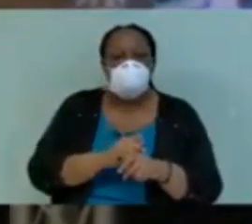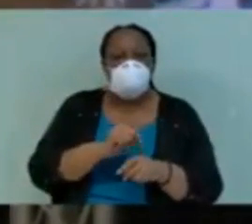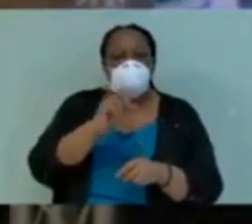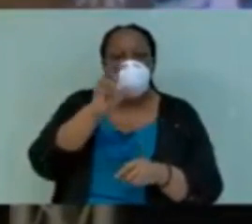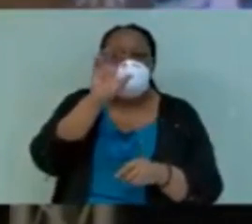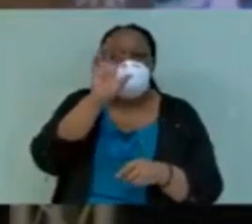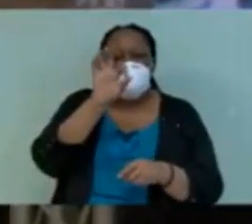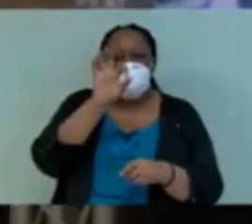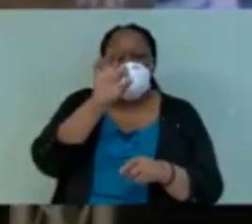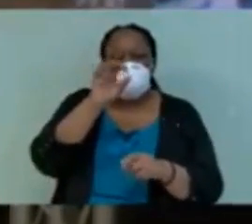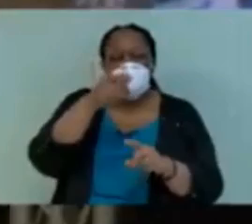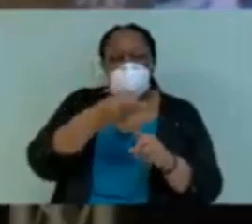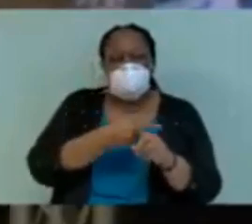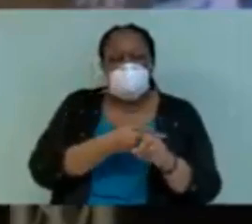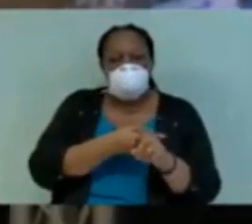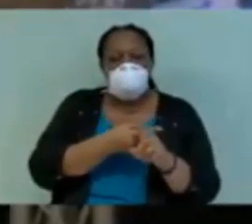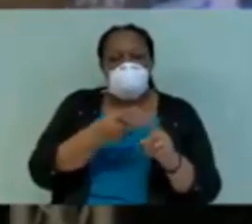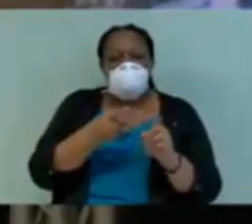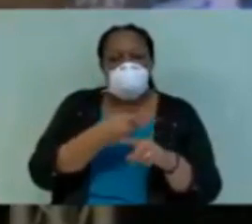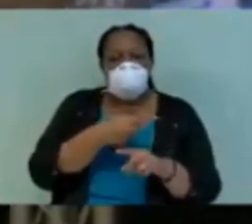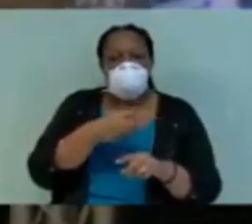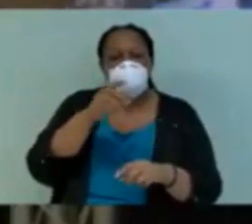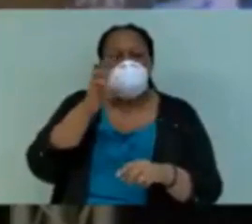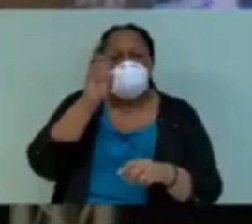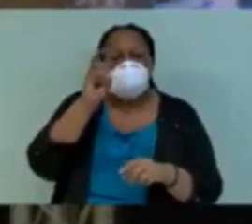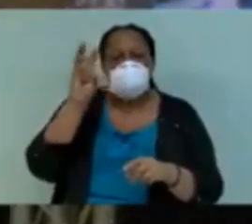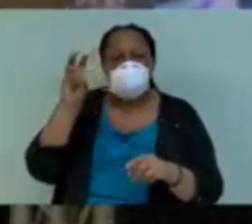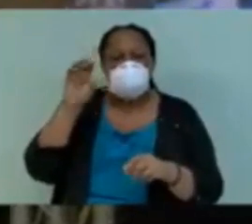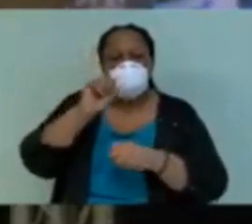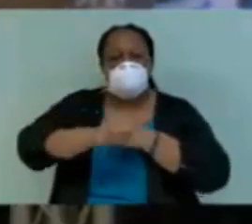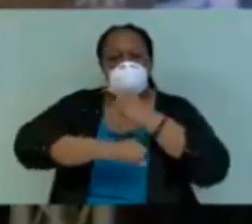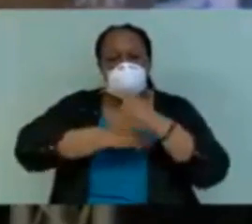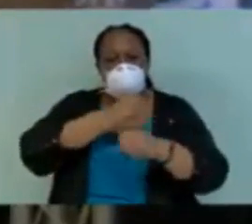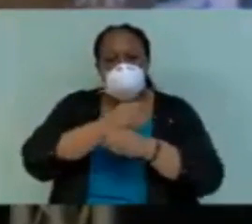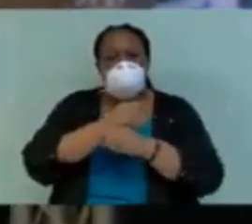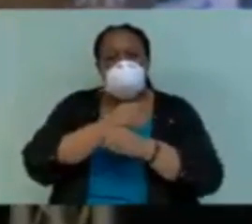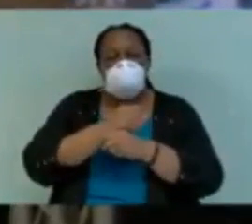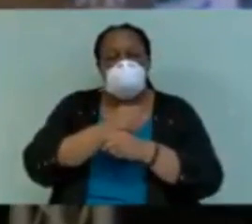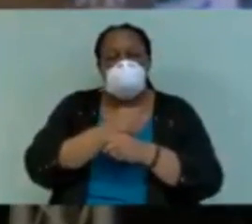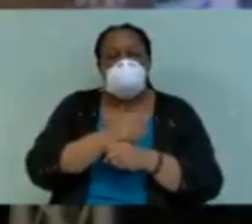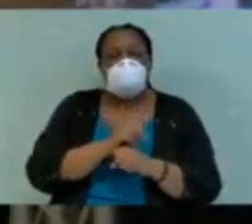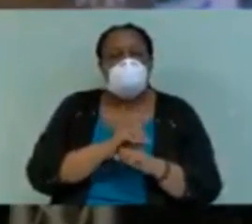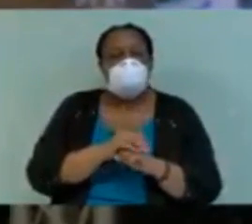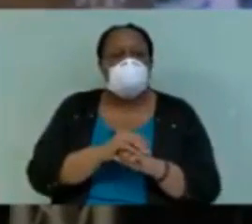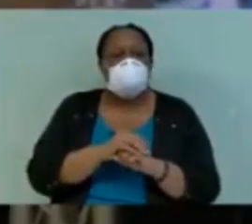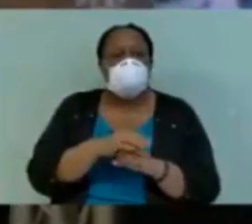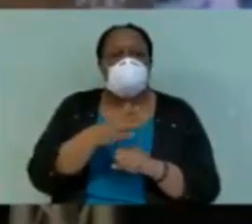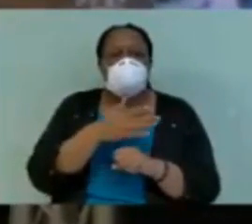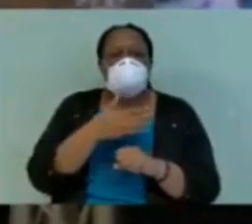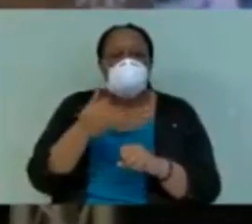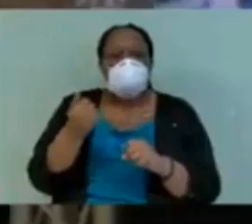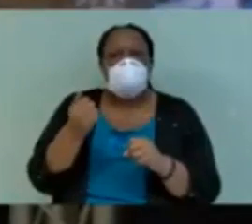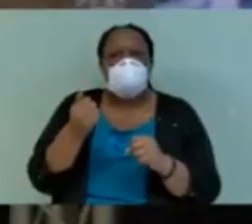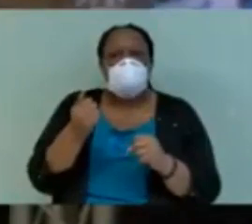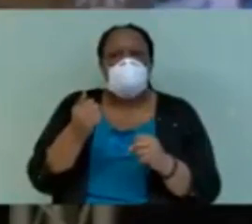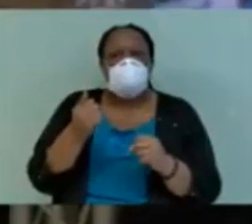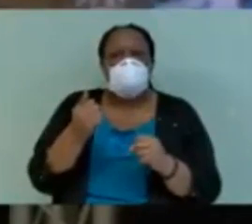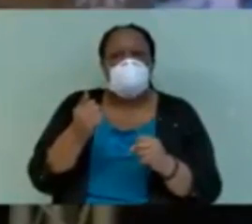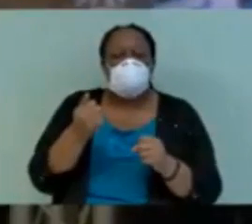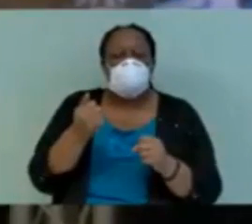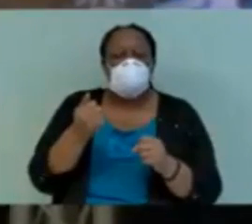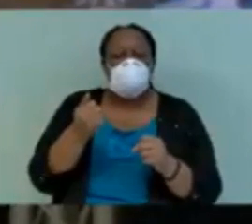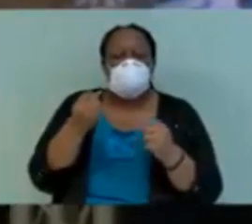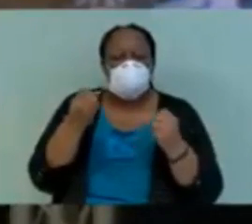with 60% of the cases between the ages of 21 and 40